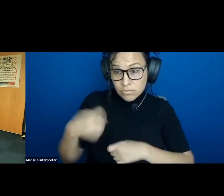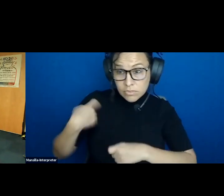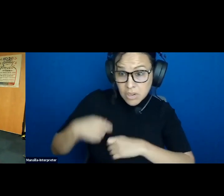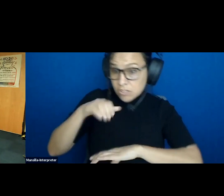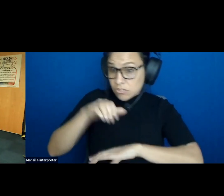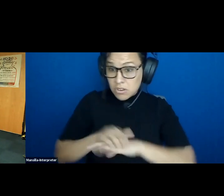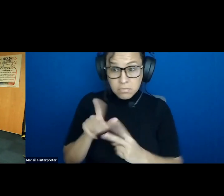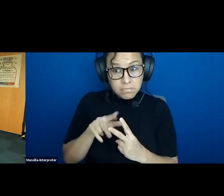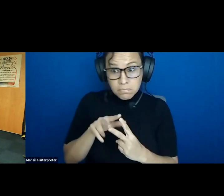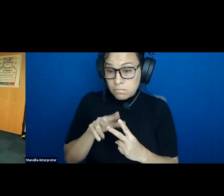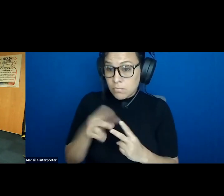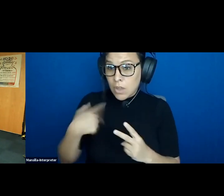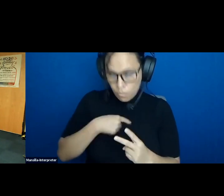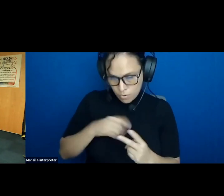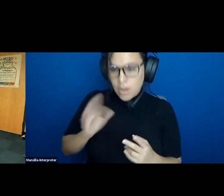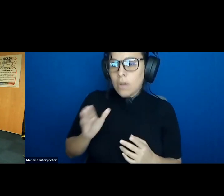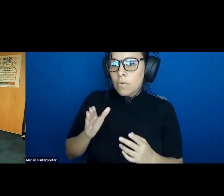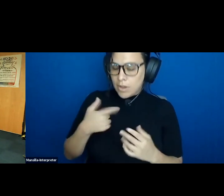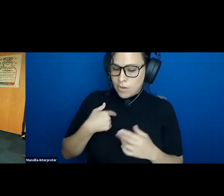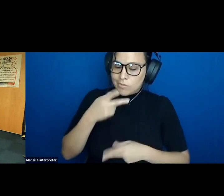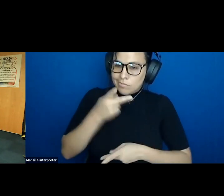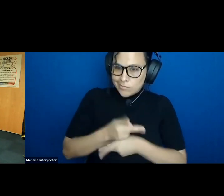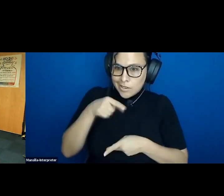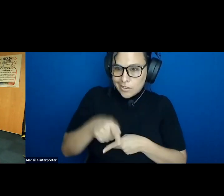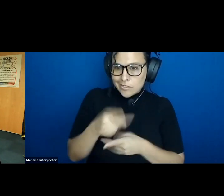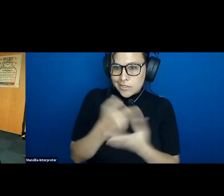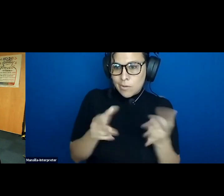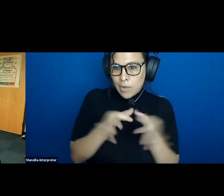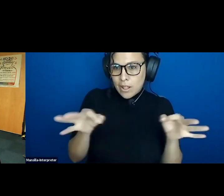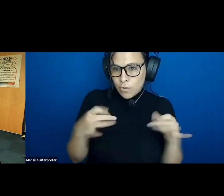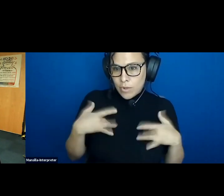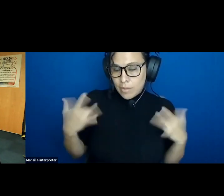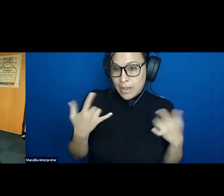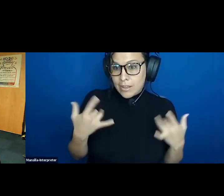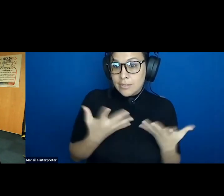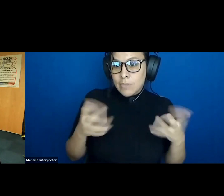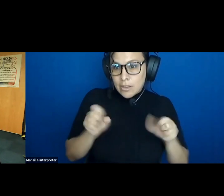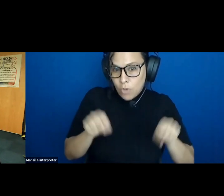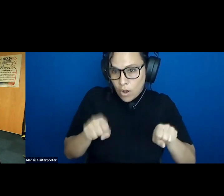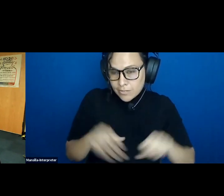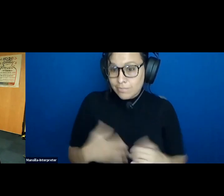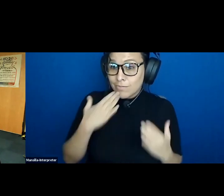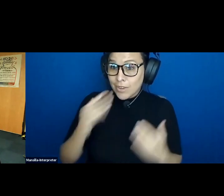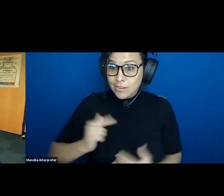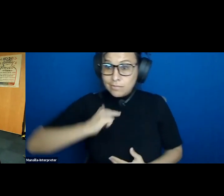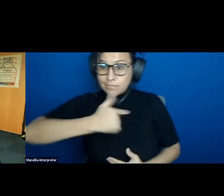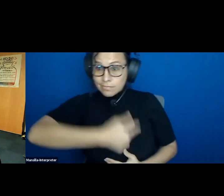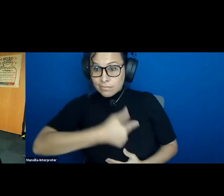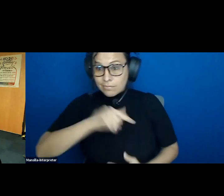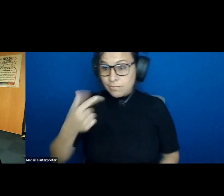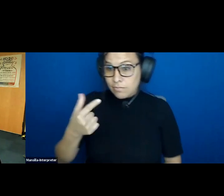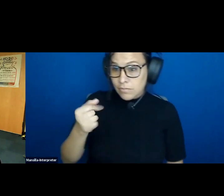and we will endeavor to keep this as bilingual an event as possible. Thank you, and I hand this over to